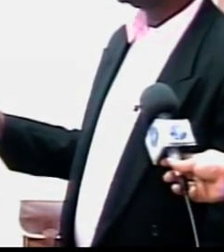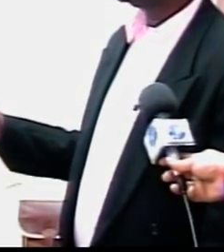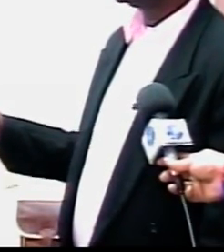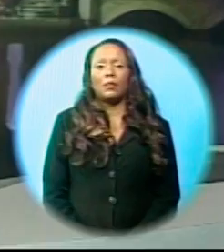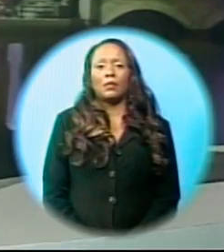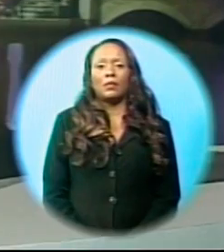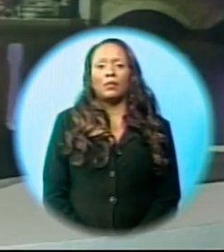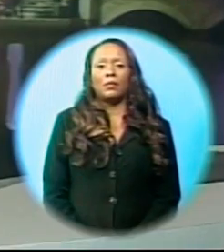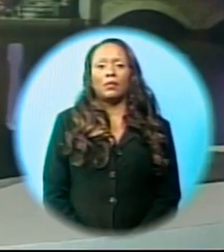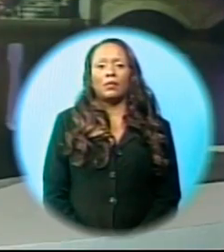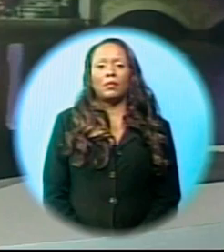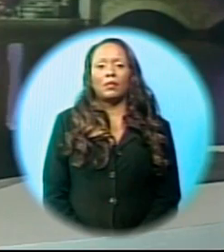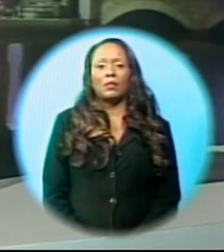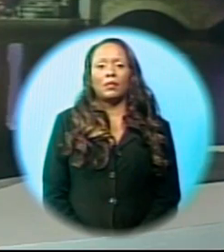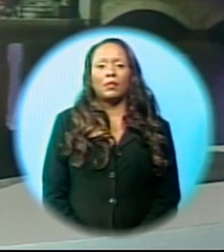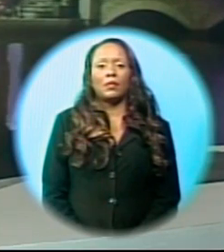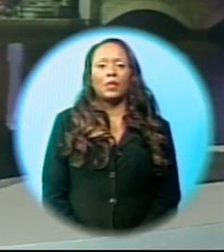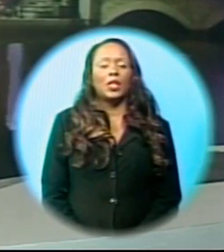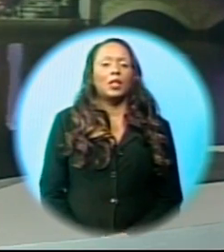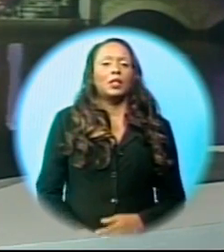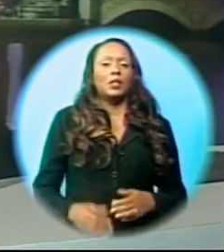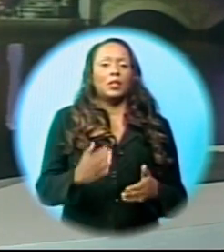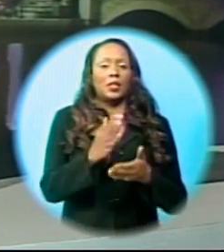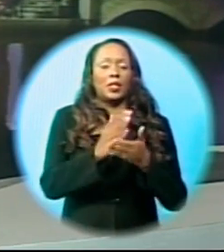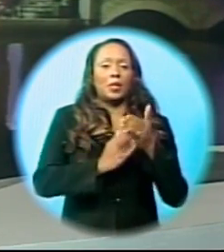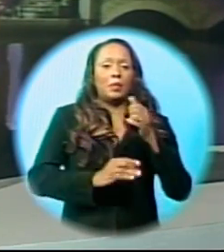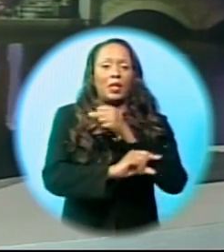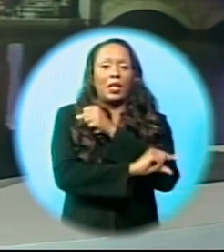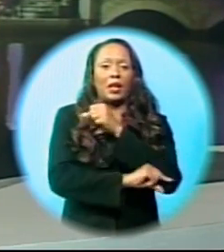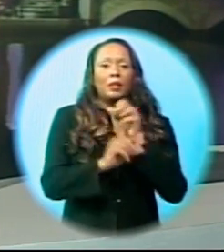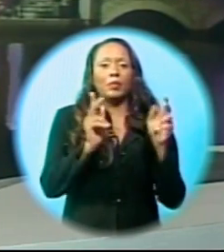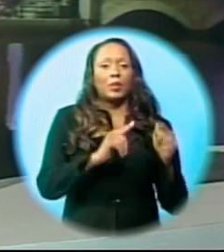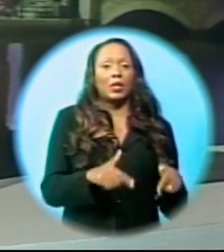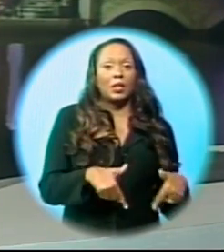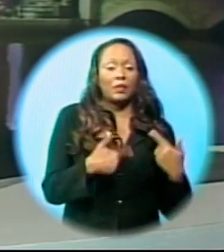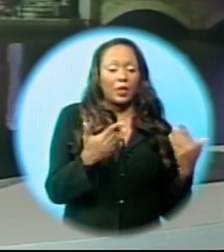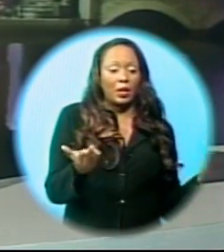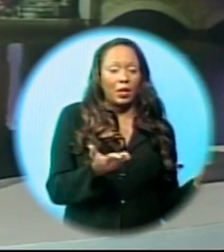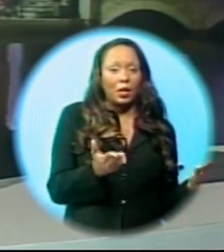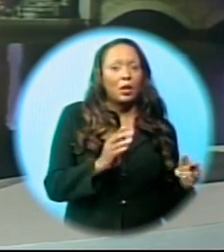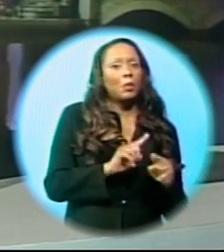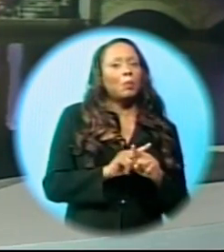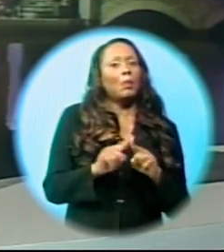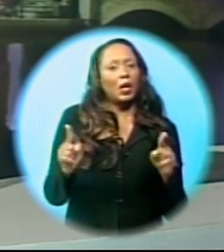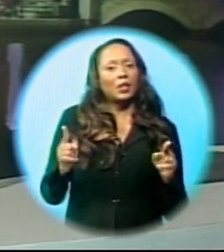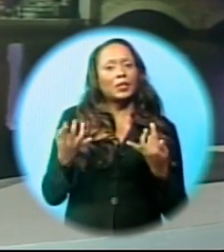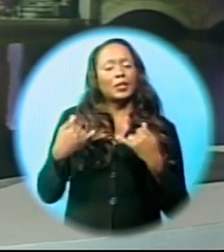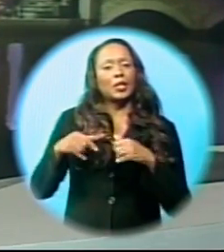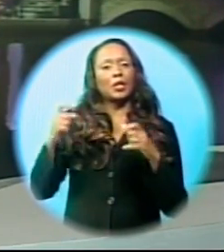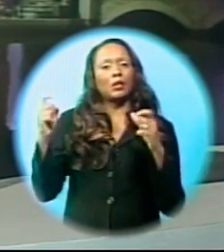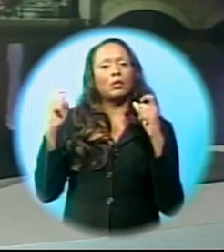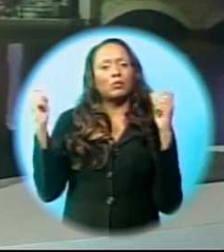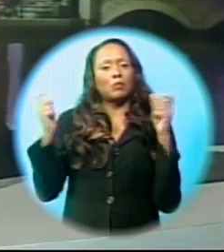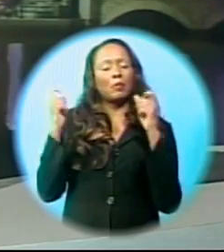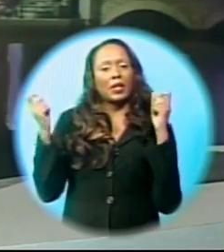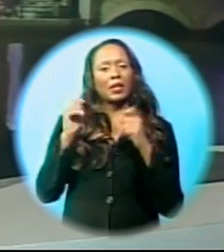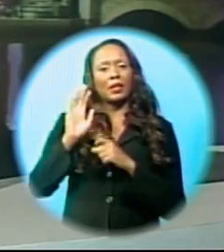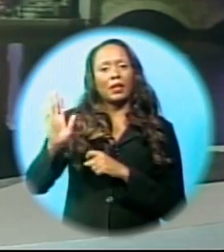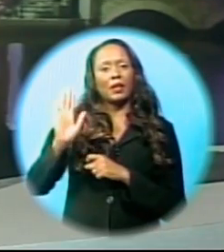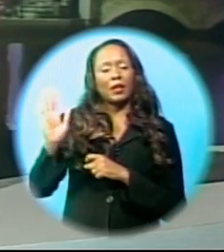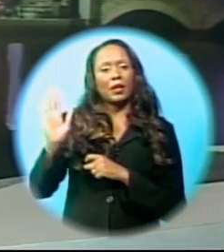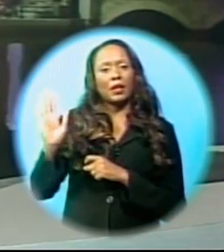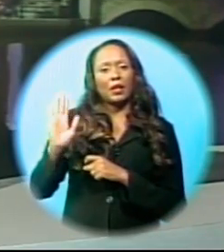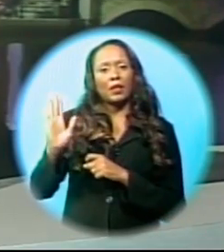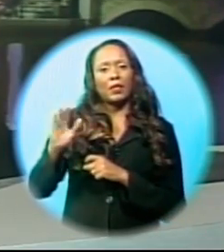events. Well, they may be living in Barbados, but Guyanese nationals weren't left out of Masharami celebrations marking their Republic Day.